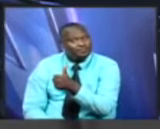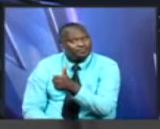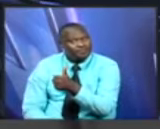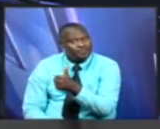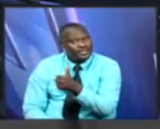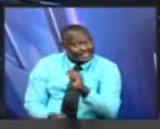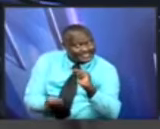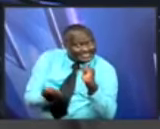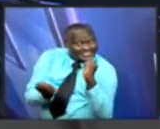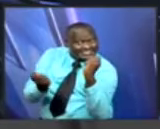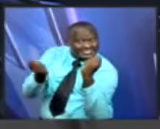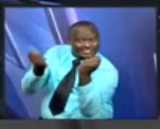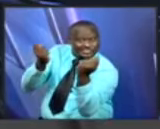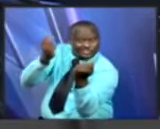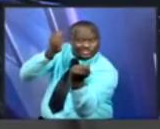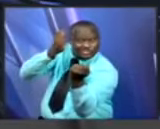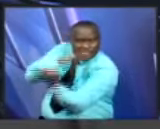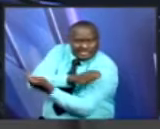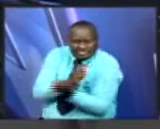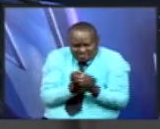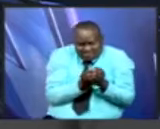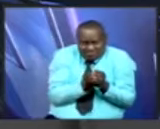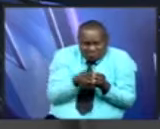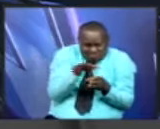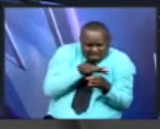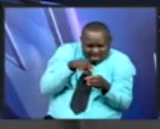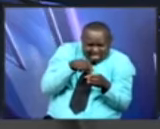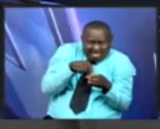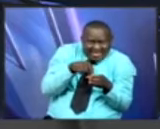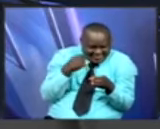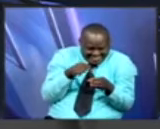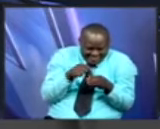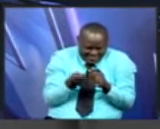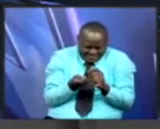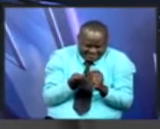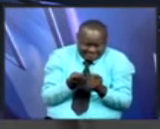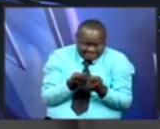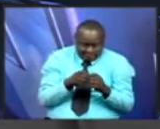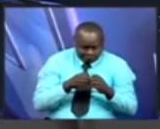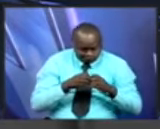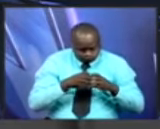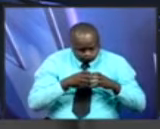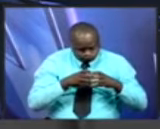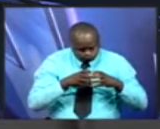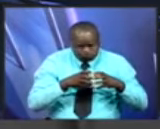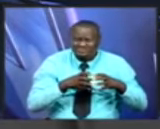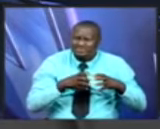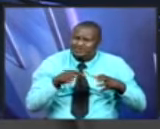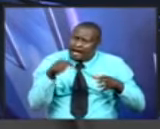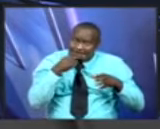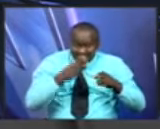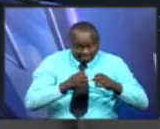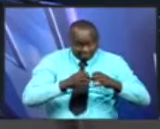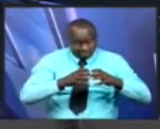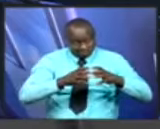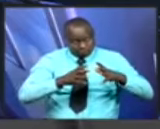to revive that small island of modernity. And we have not only revived it,